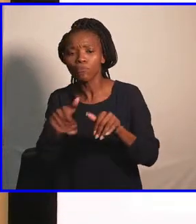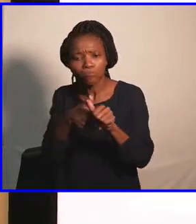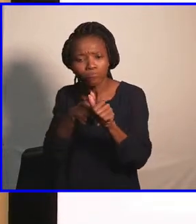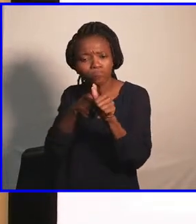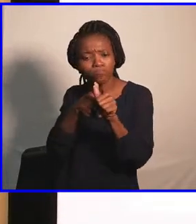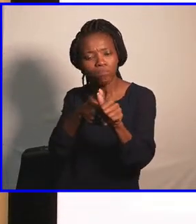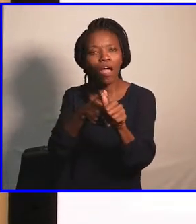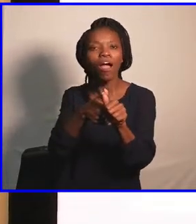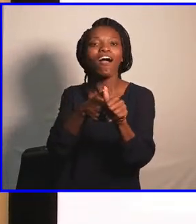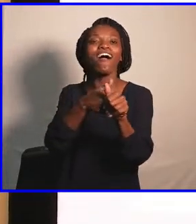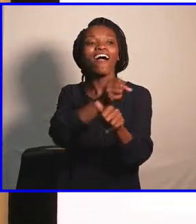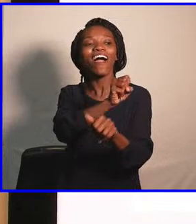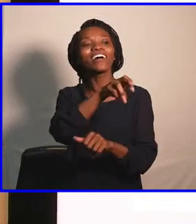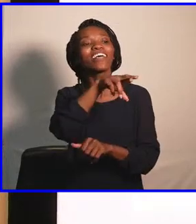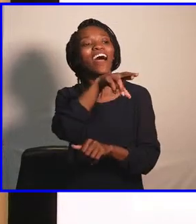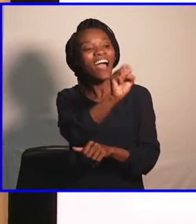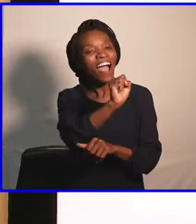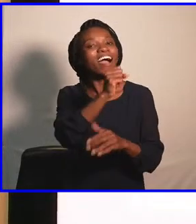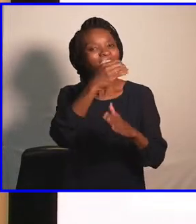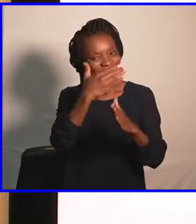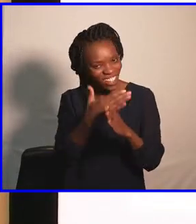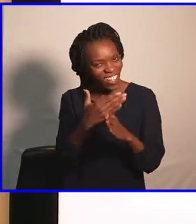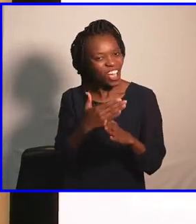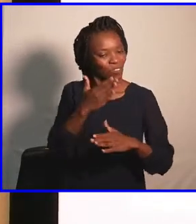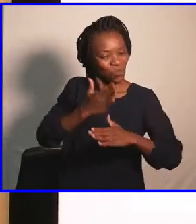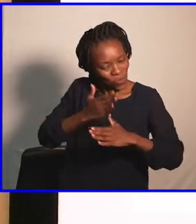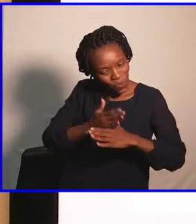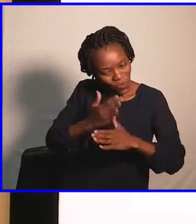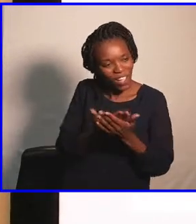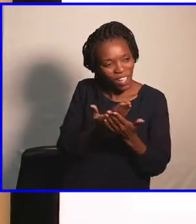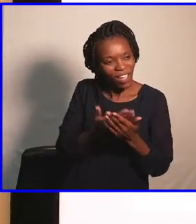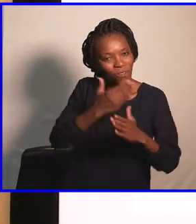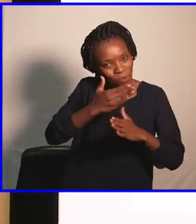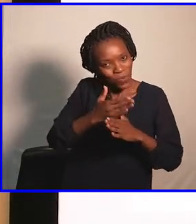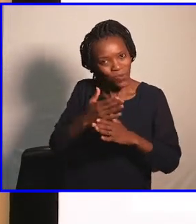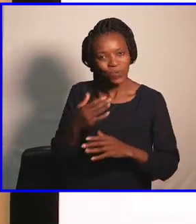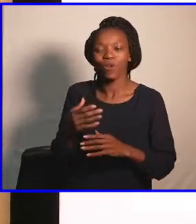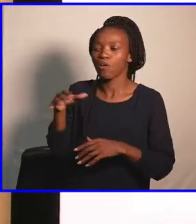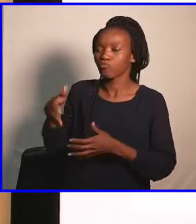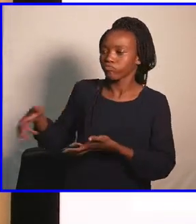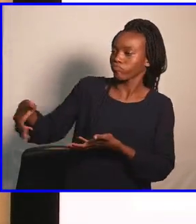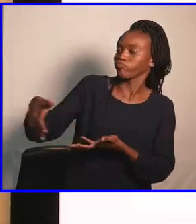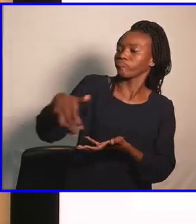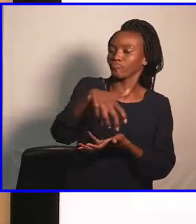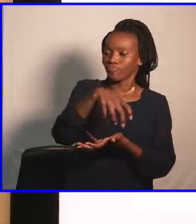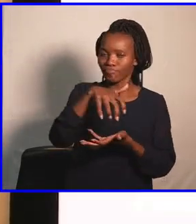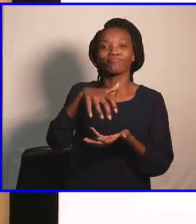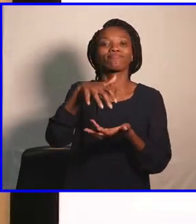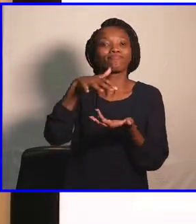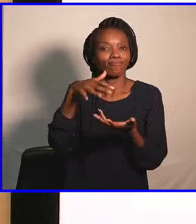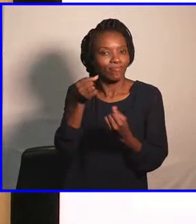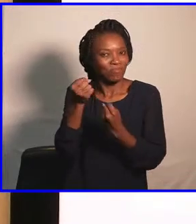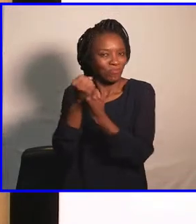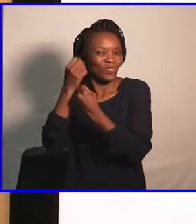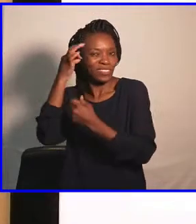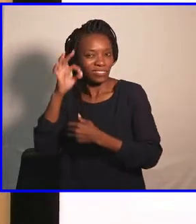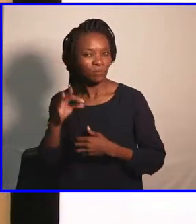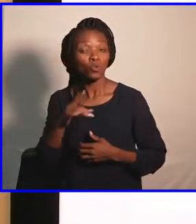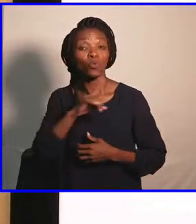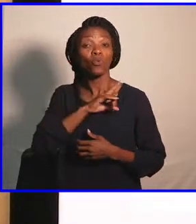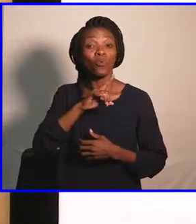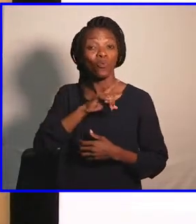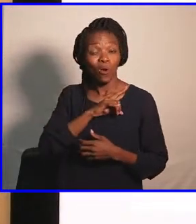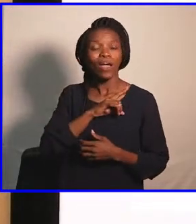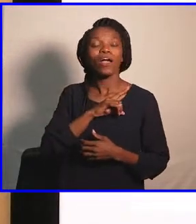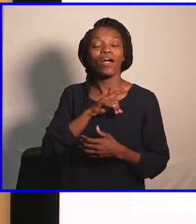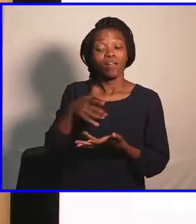fulfill its mandate of collecting all the revenue that is needed, because it is through this revenue that